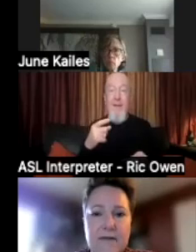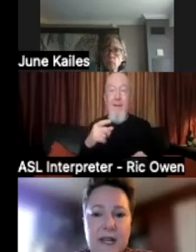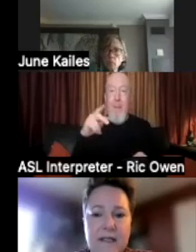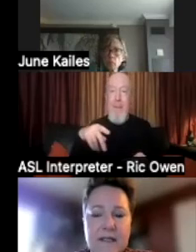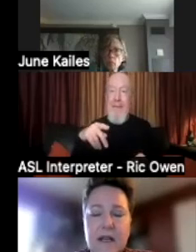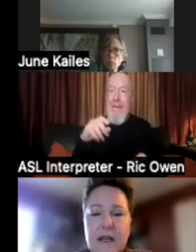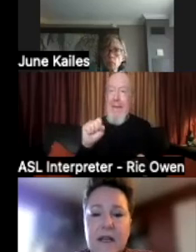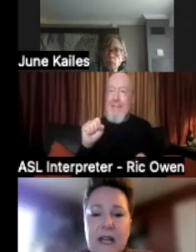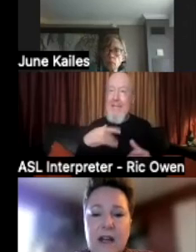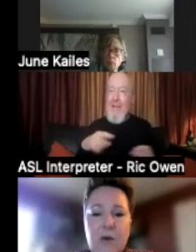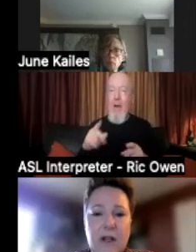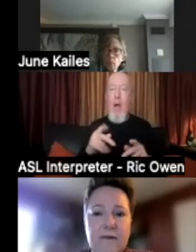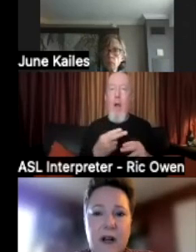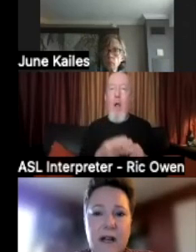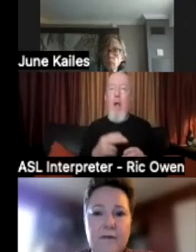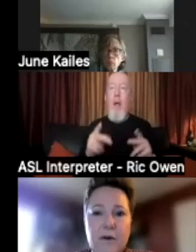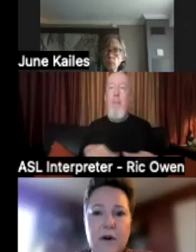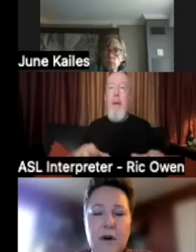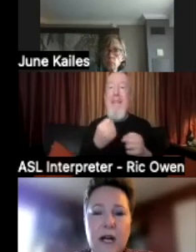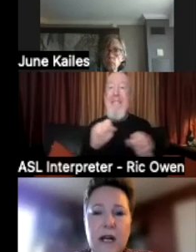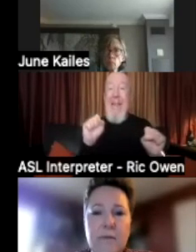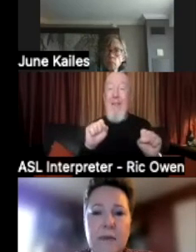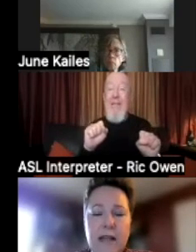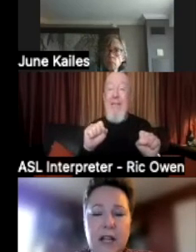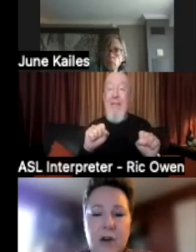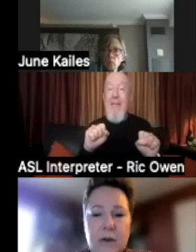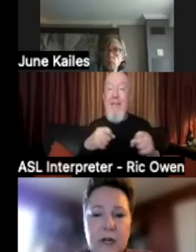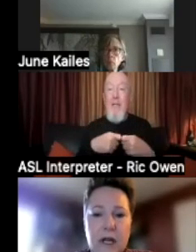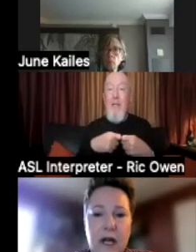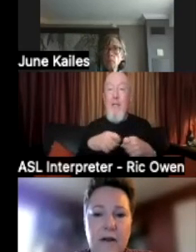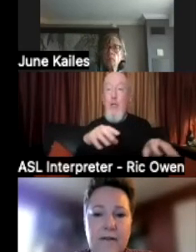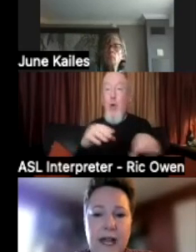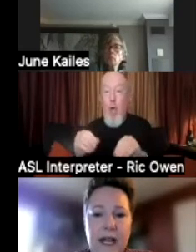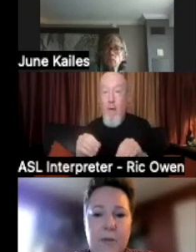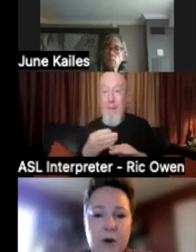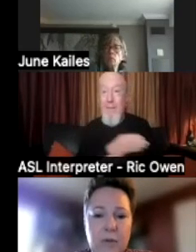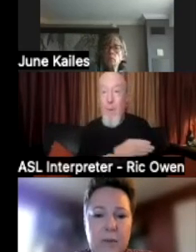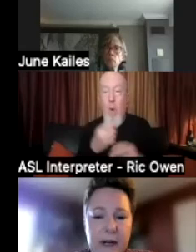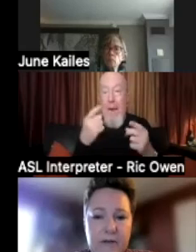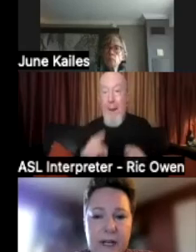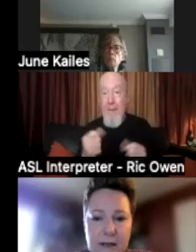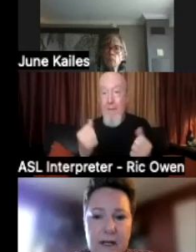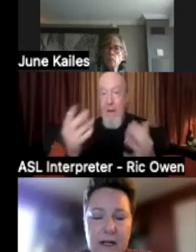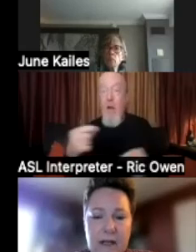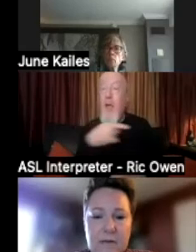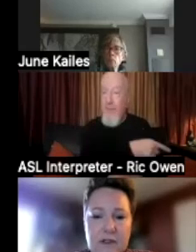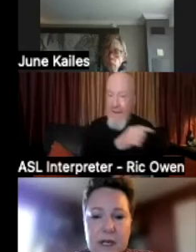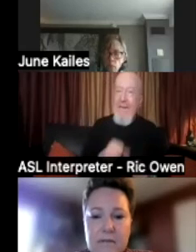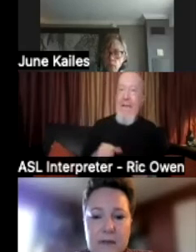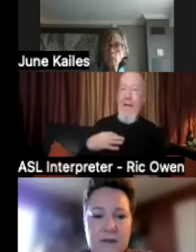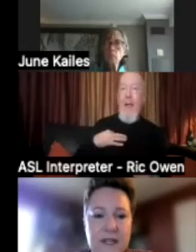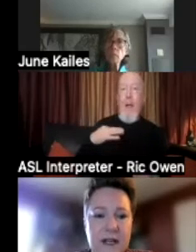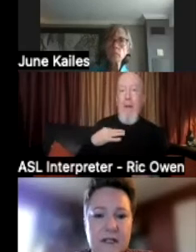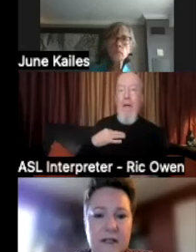PSPS events, they can qualify for a loan of a portable battery to